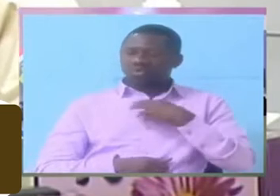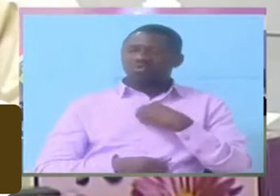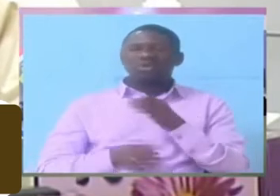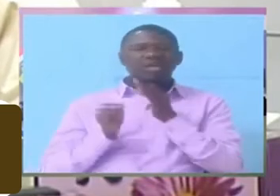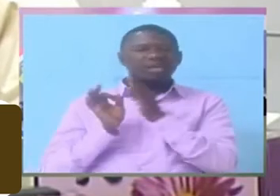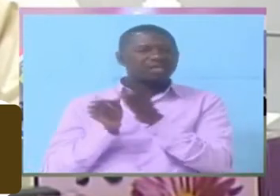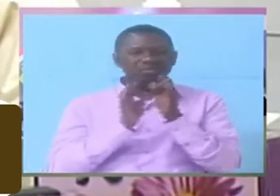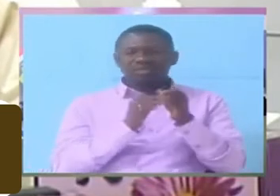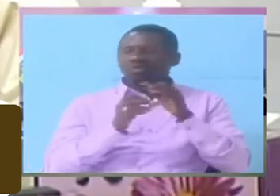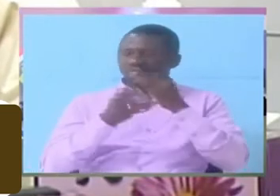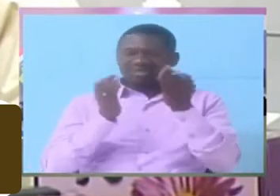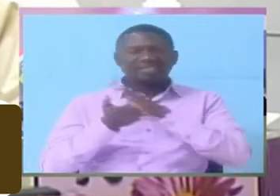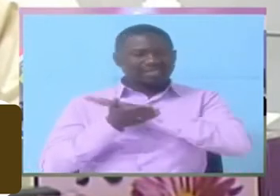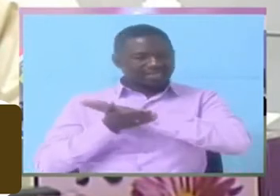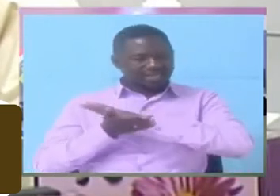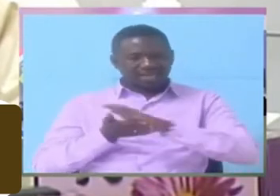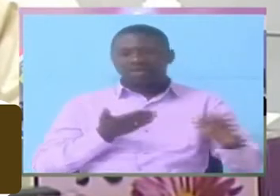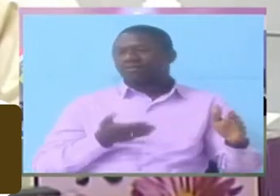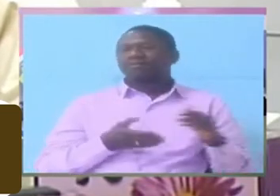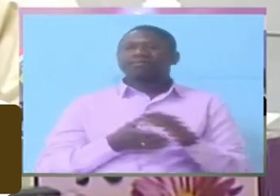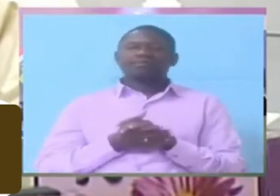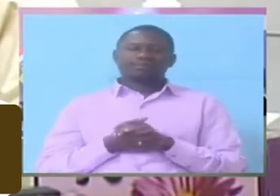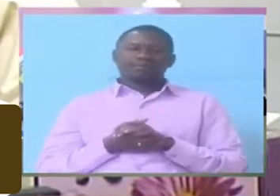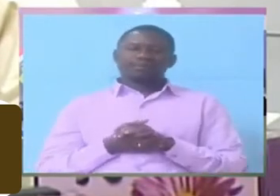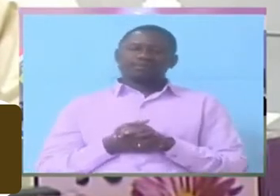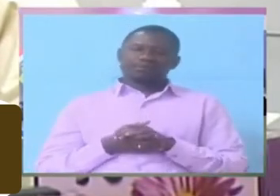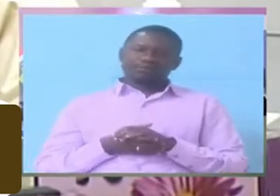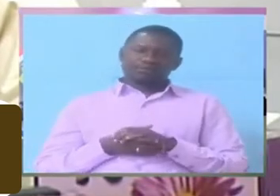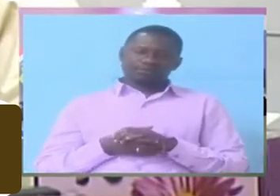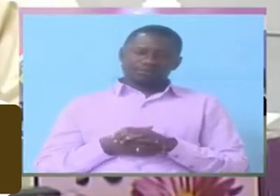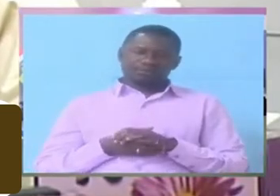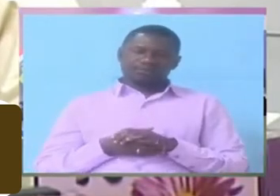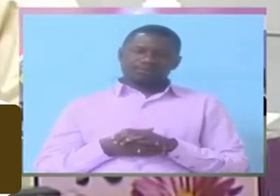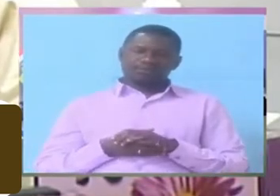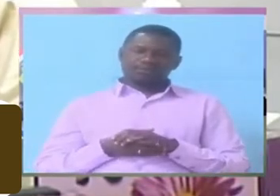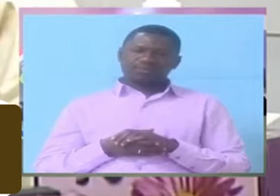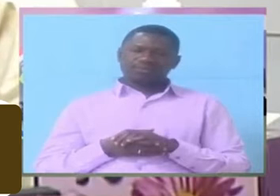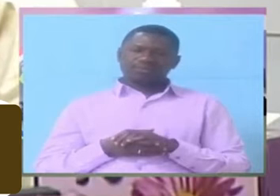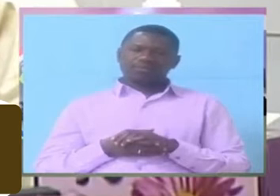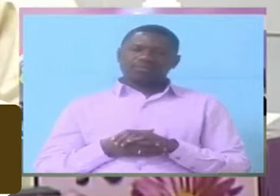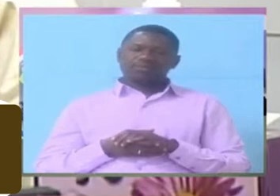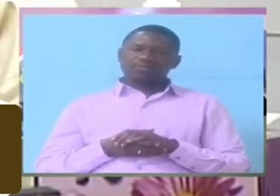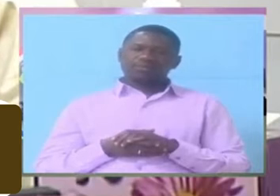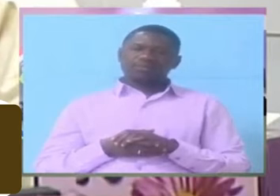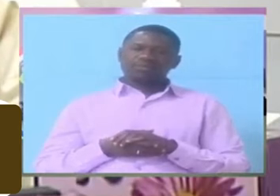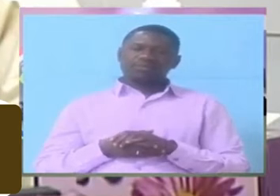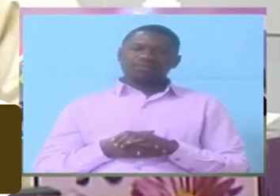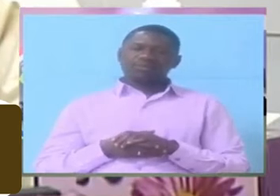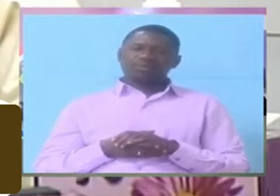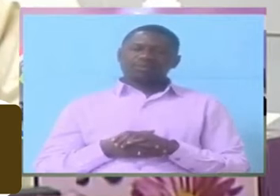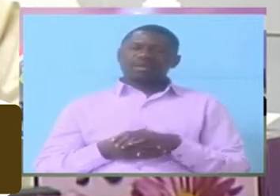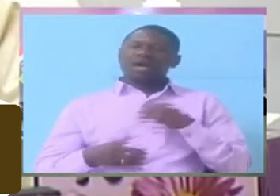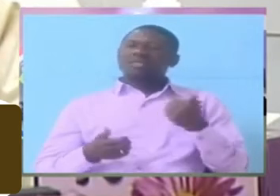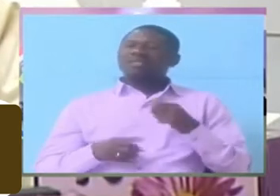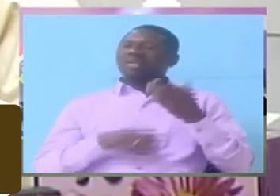Woto kokundi na ketankala file kabebo nyoto hanfo katalong jumale fomu kokunguti. And this was he never disclosed to me what had